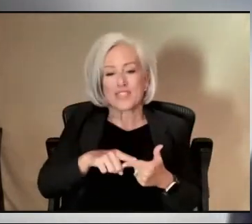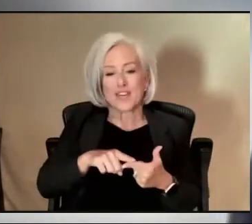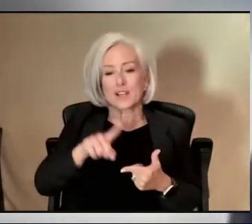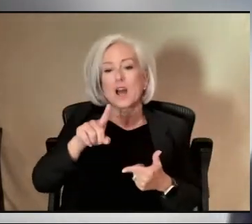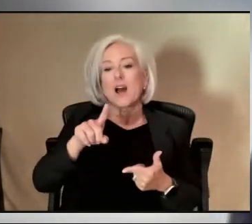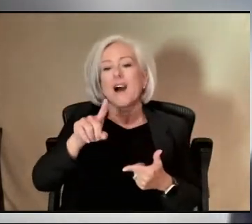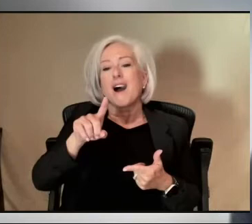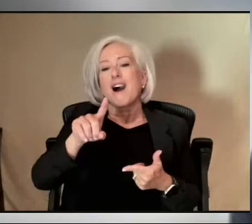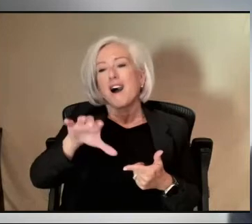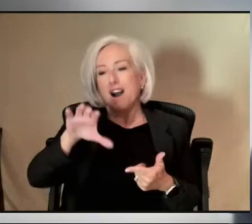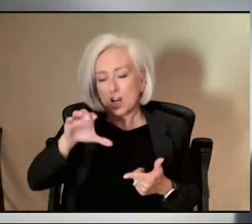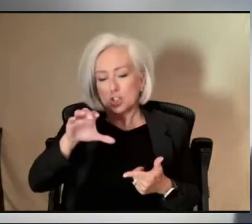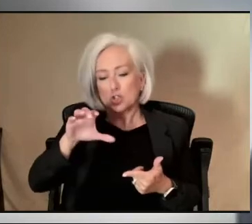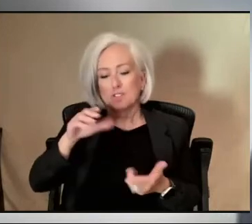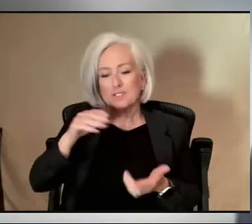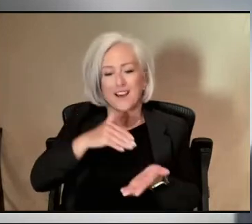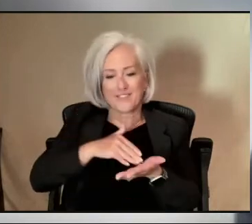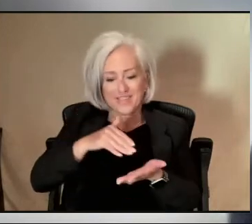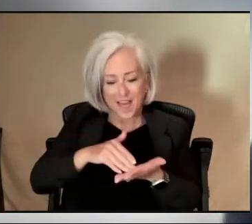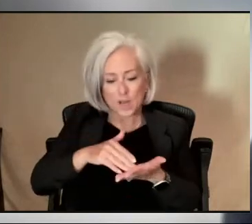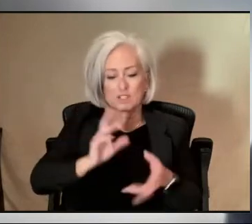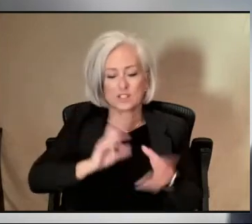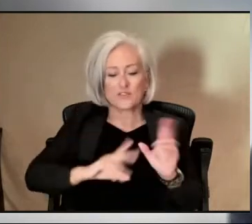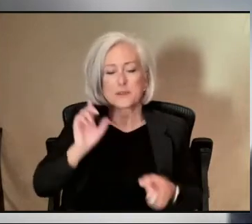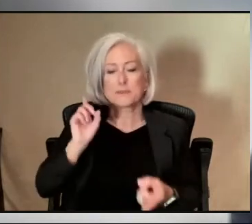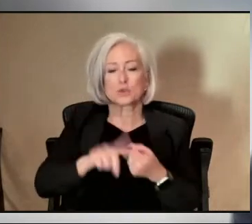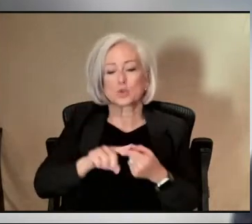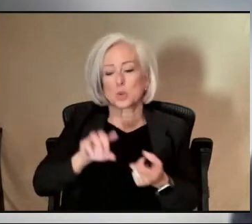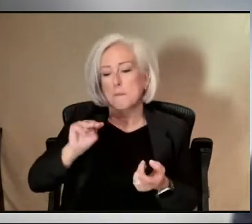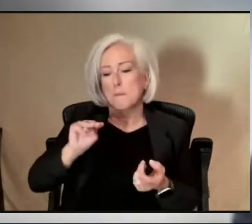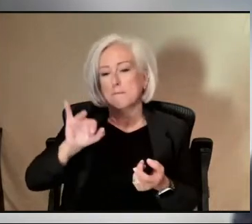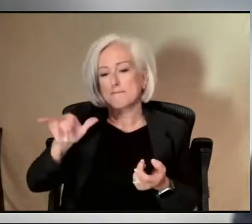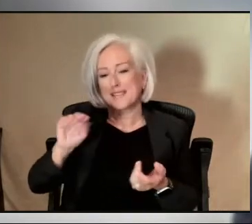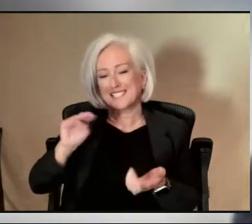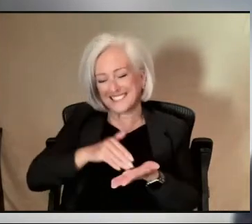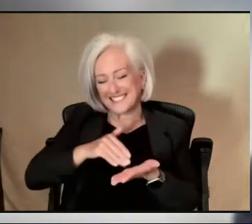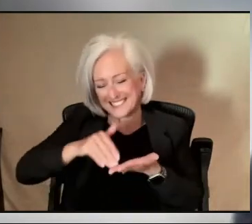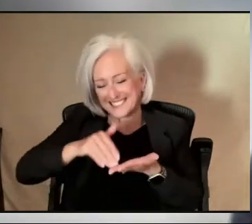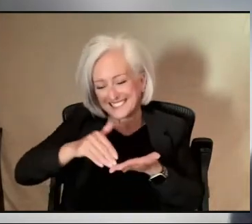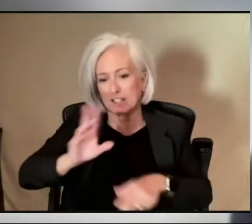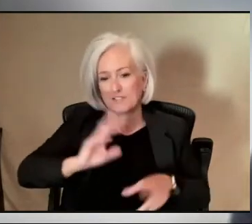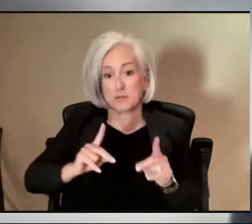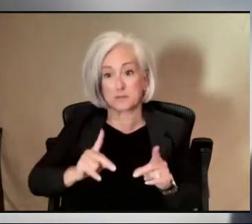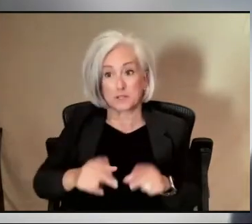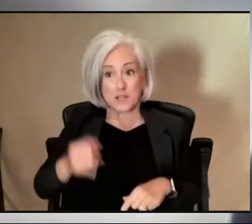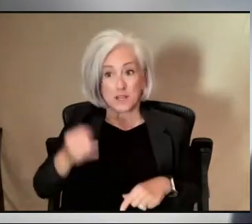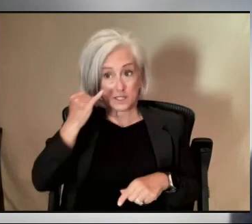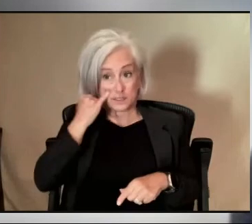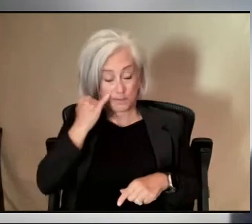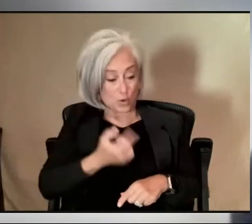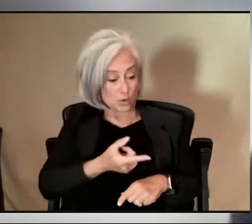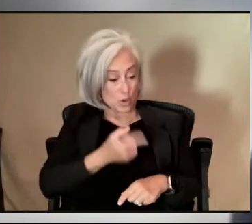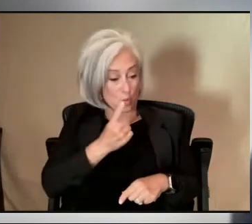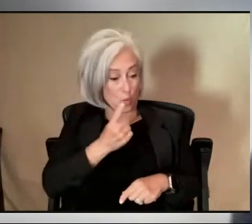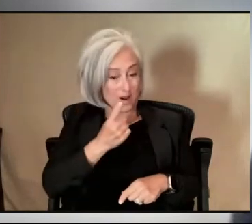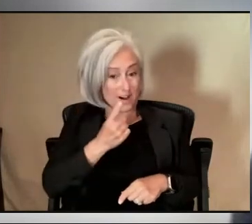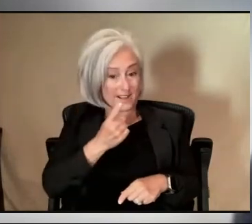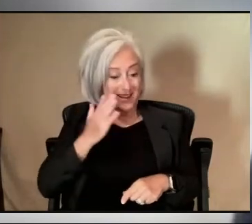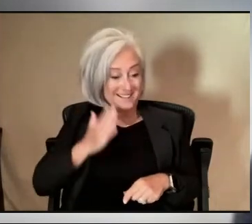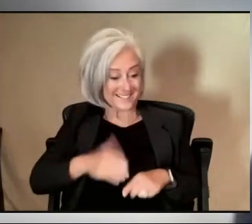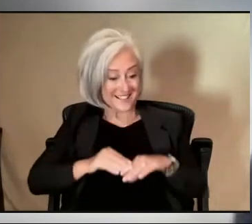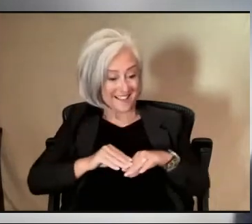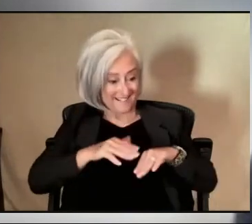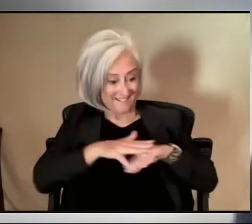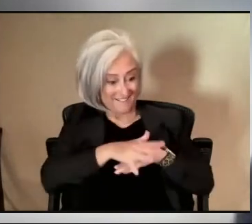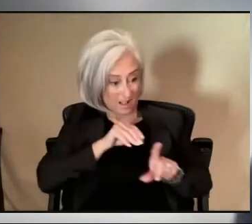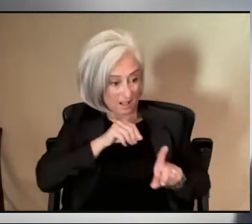of subjects. So let's say that a side effect occurred 1 in a million. You will not know about it during